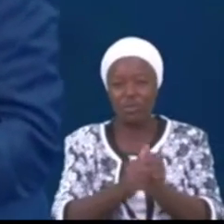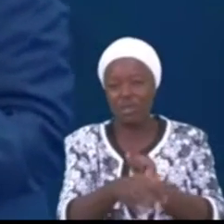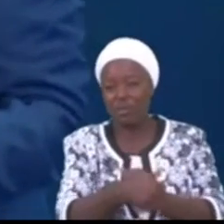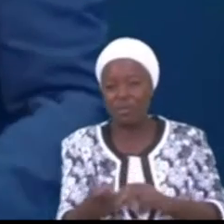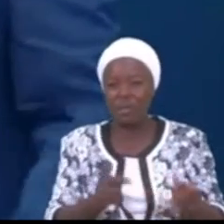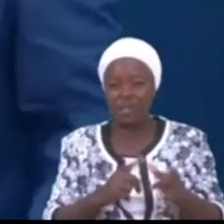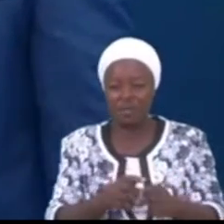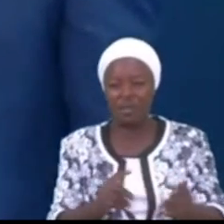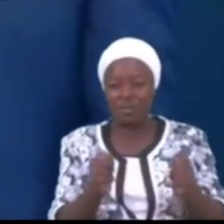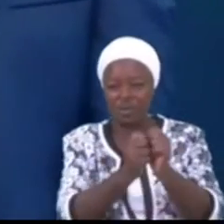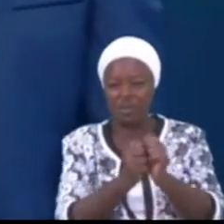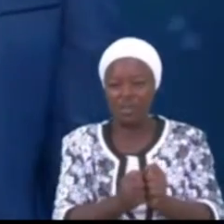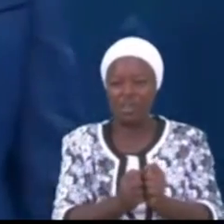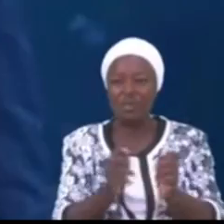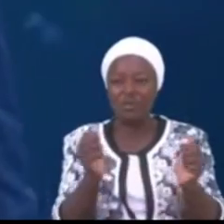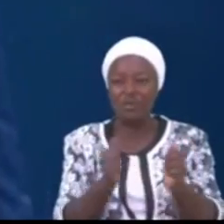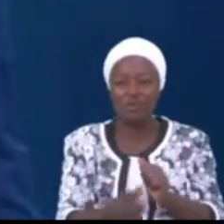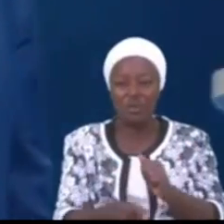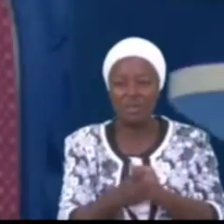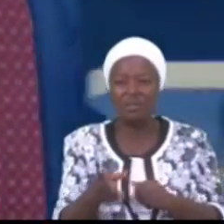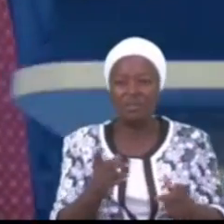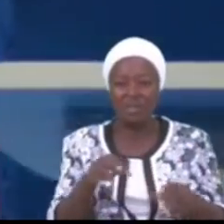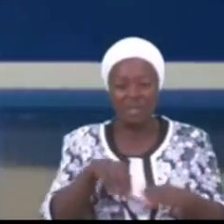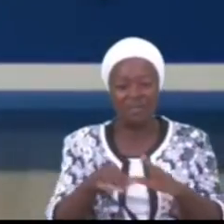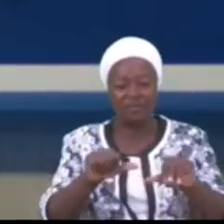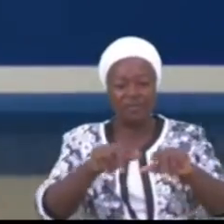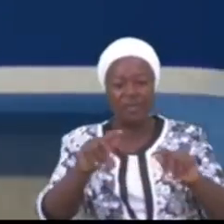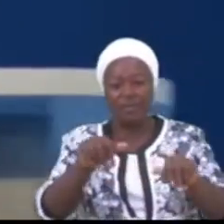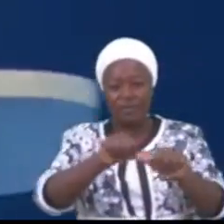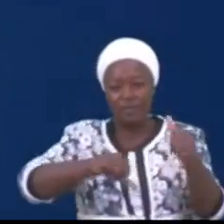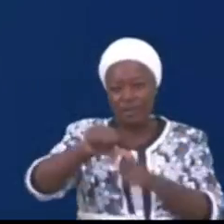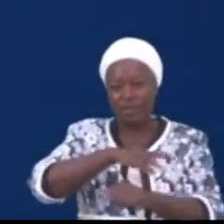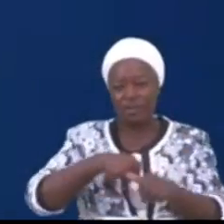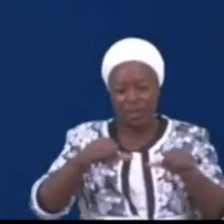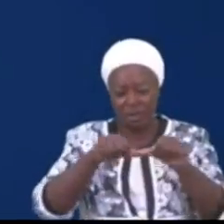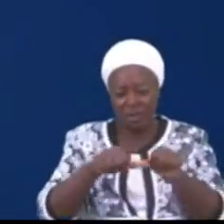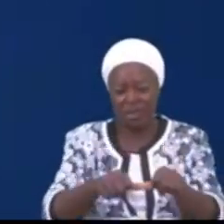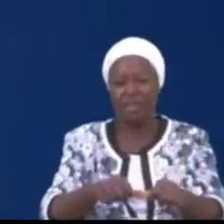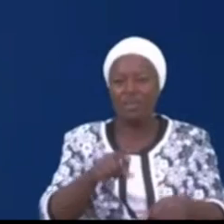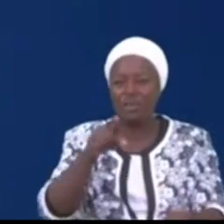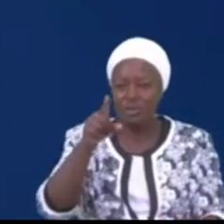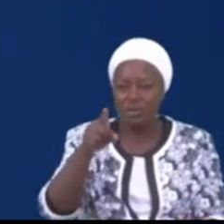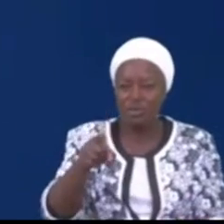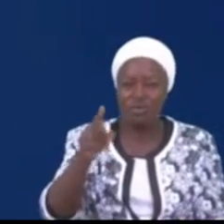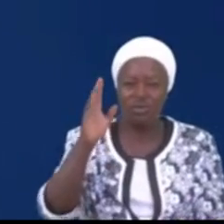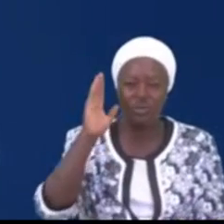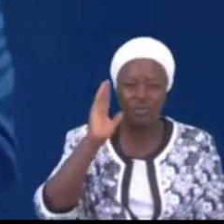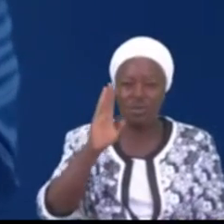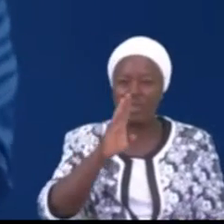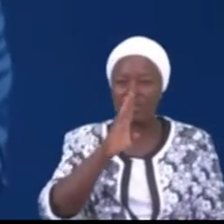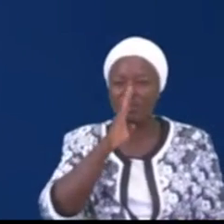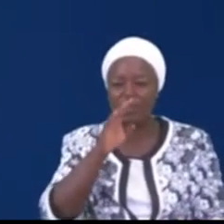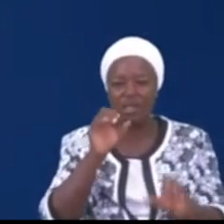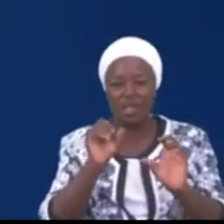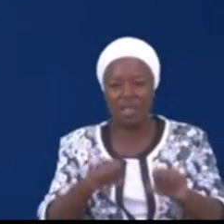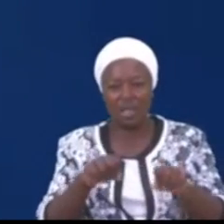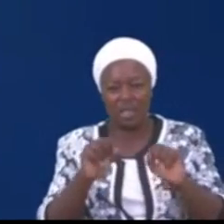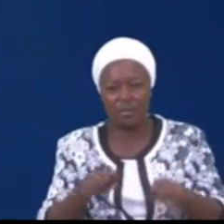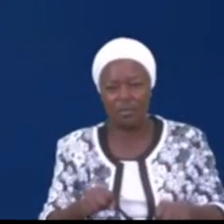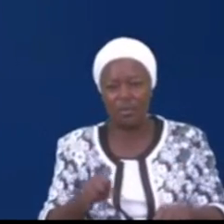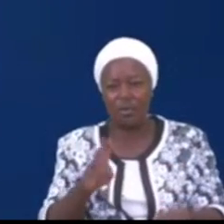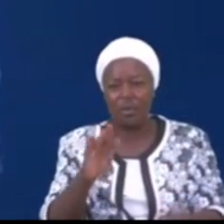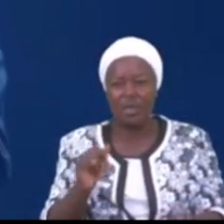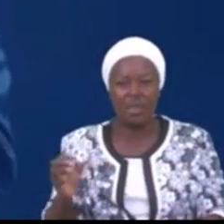with them in fellowship and constancy, you will be able, by the grace